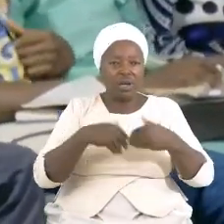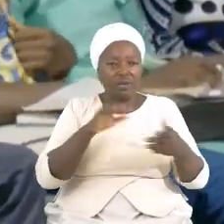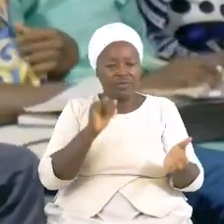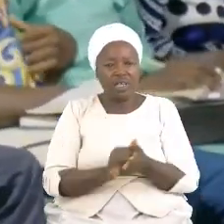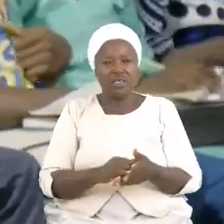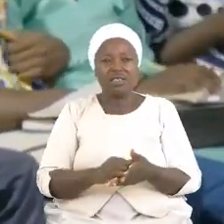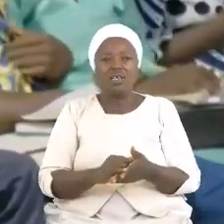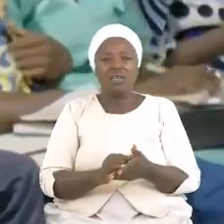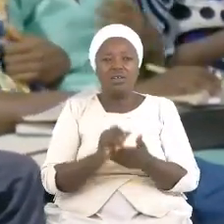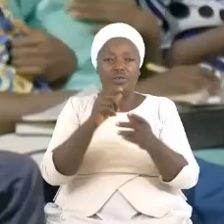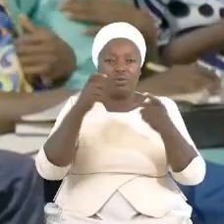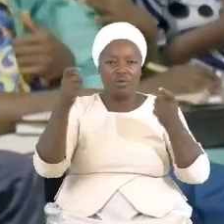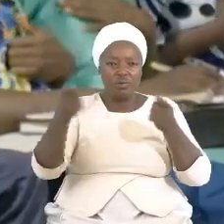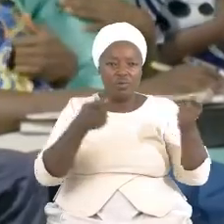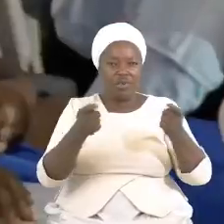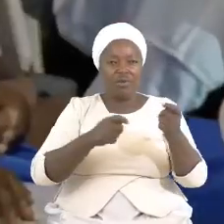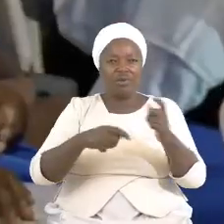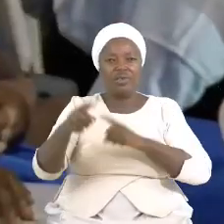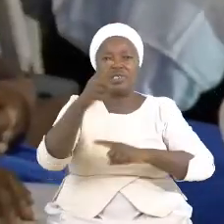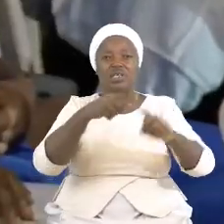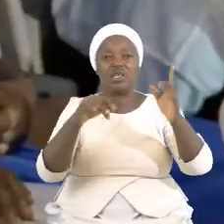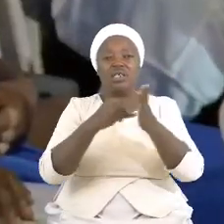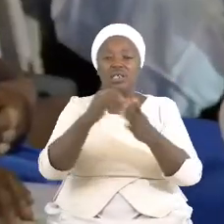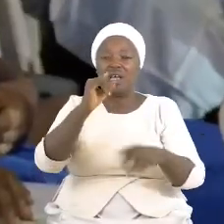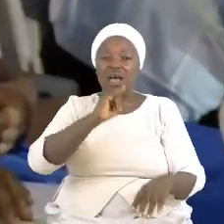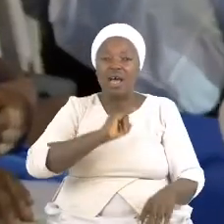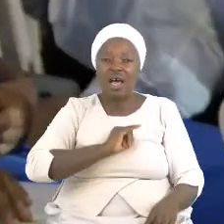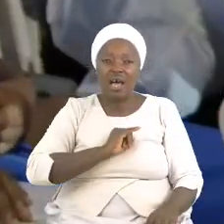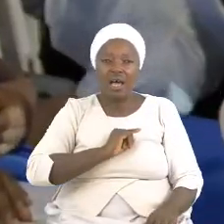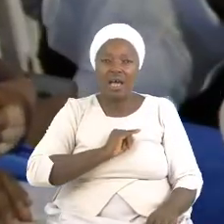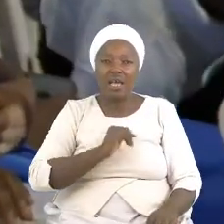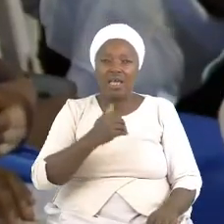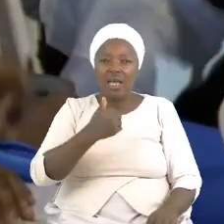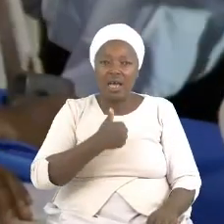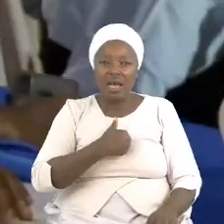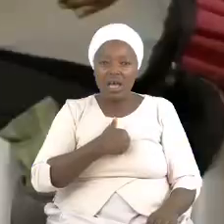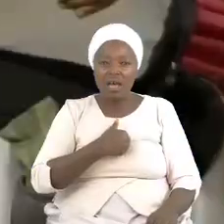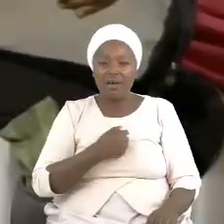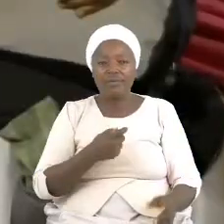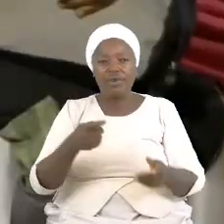have dominion. I have dominion.